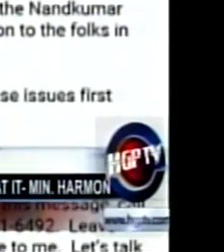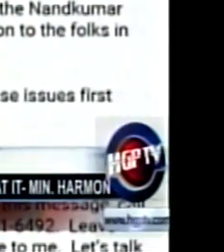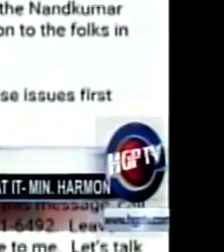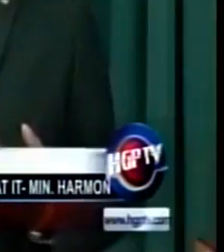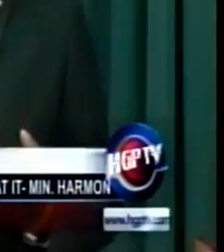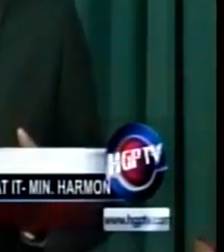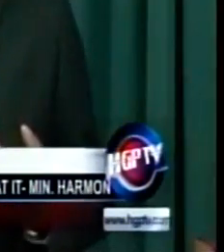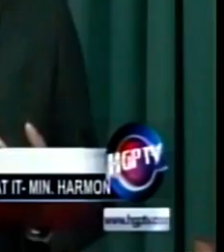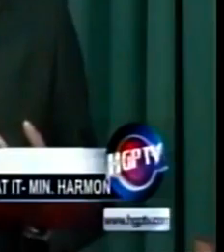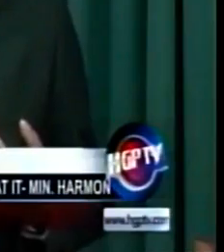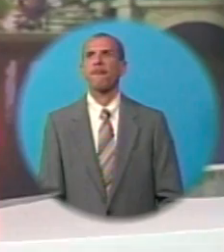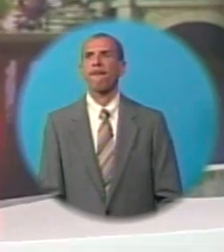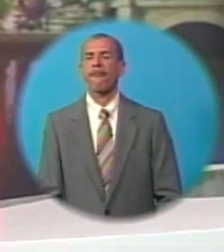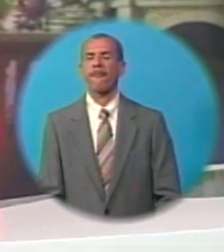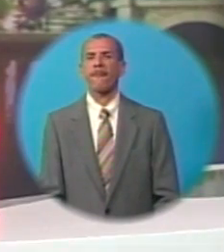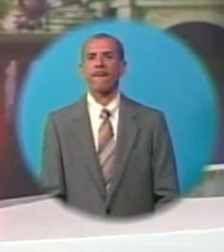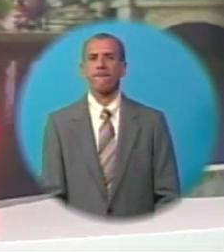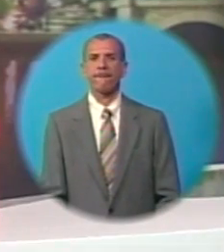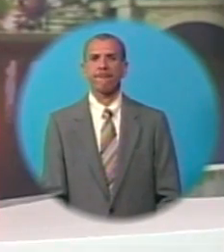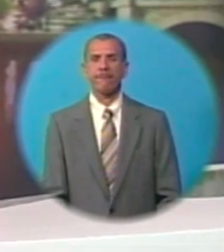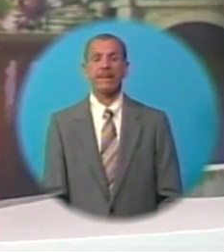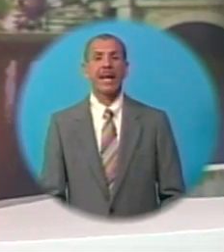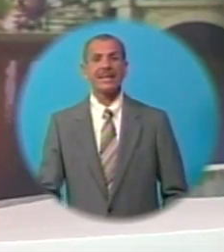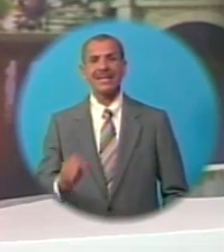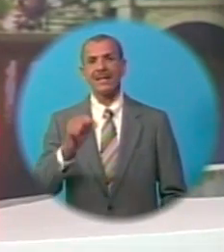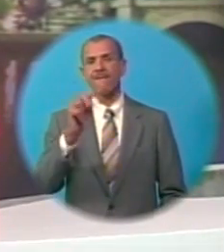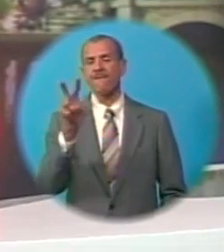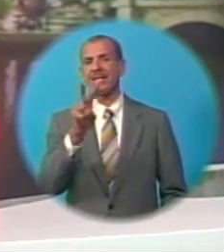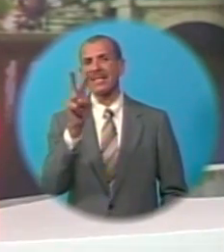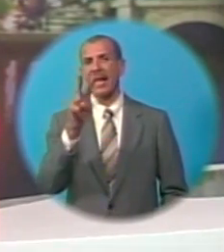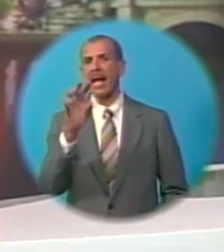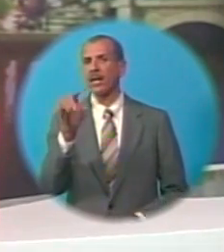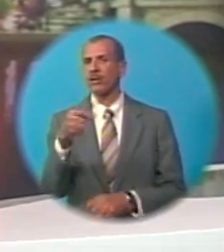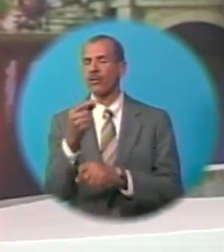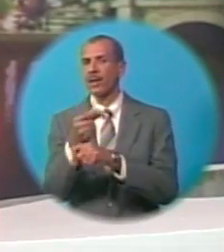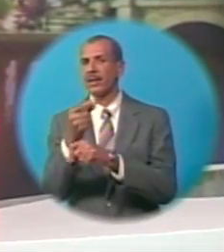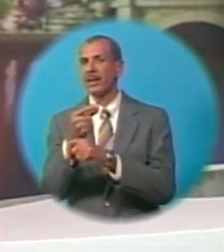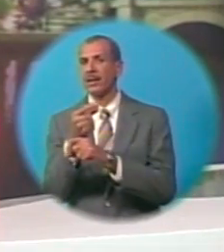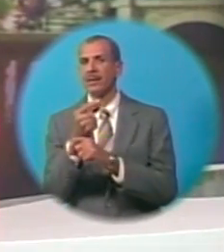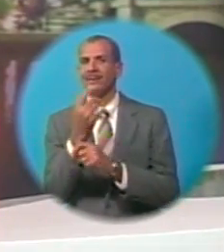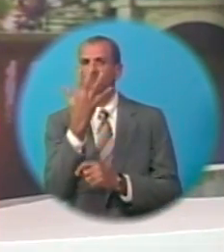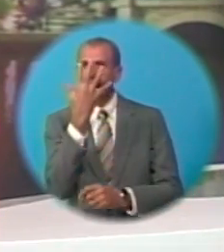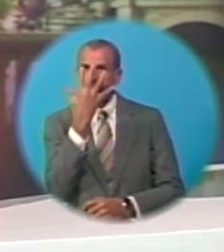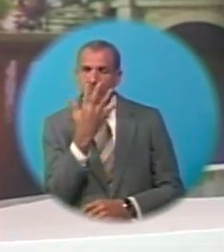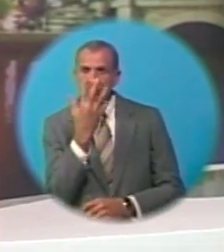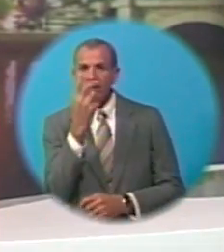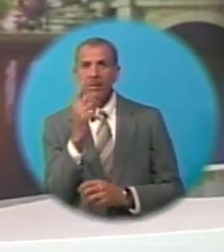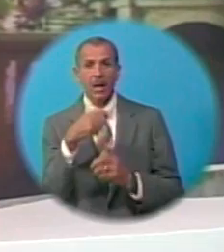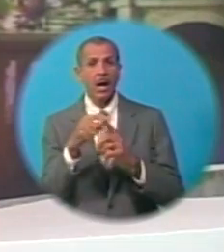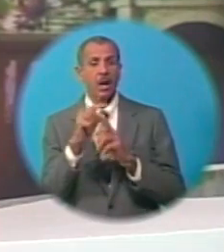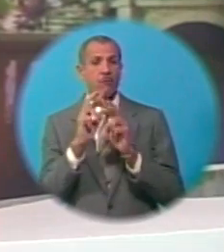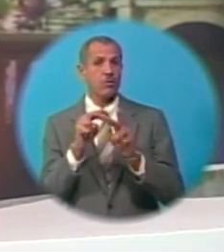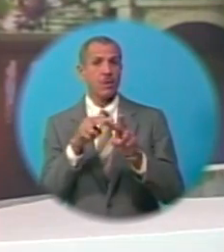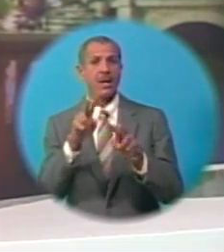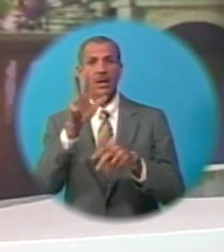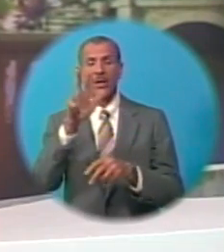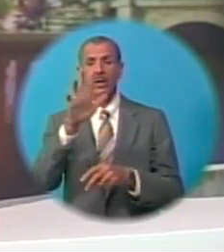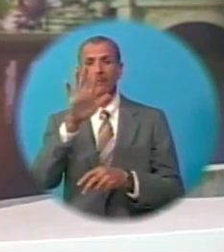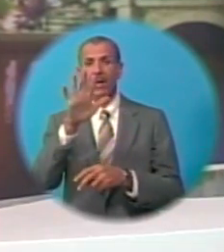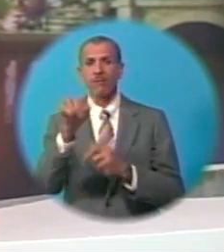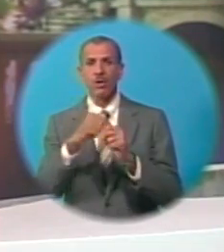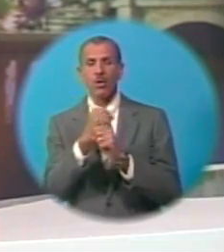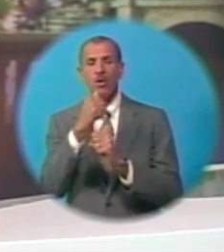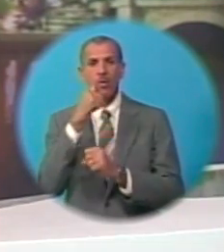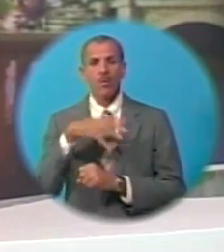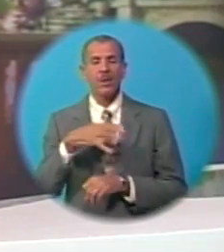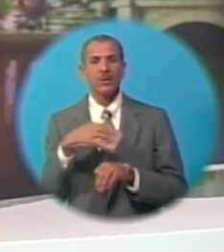at it. In St. Vincent and the Grenadines, mourners at the funeral of a 35-year-old woman who died